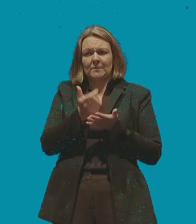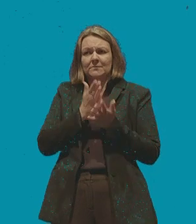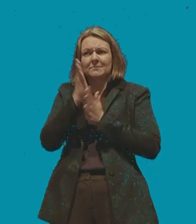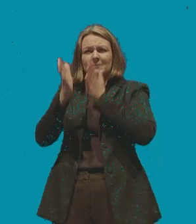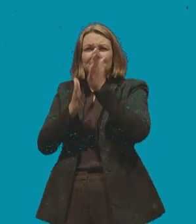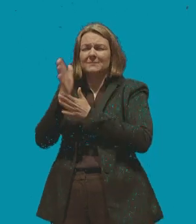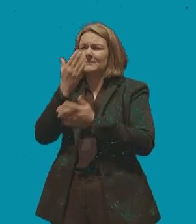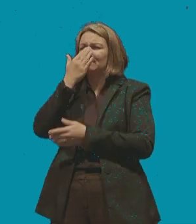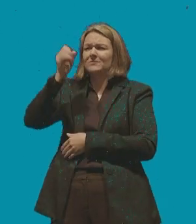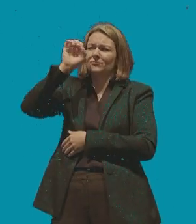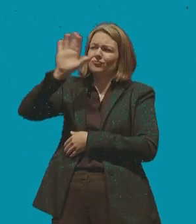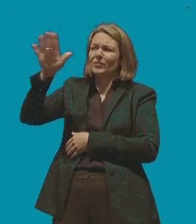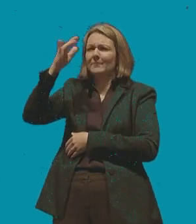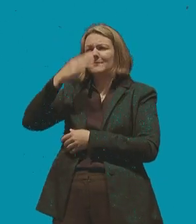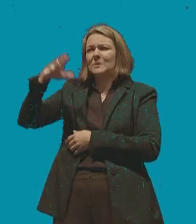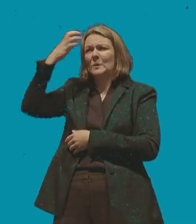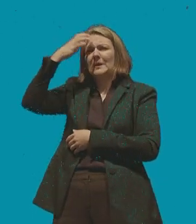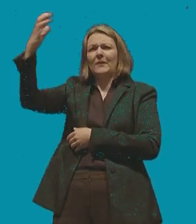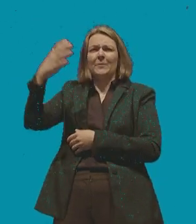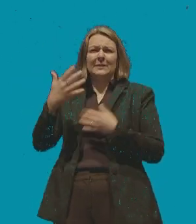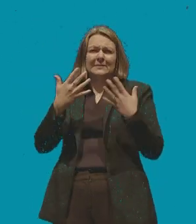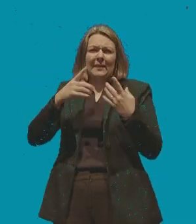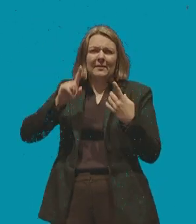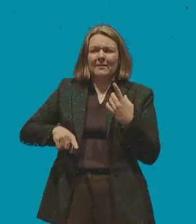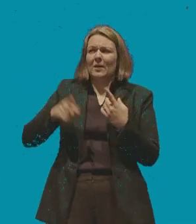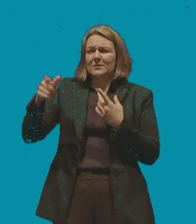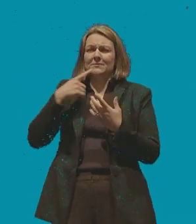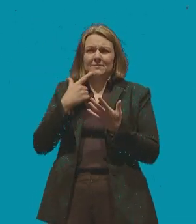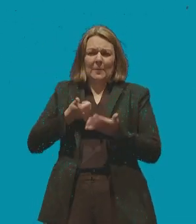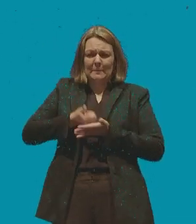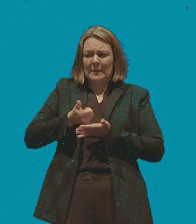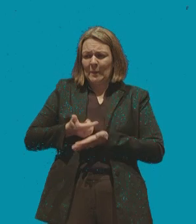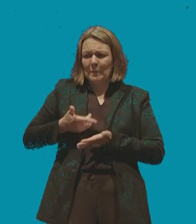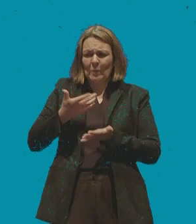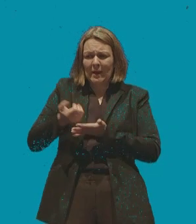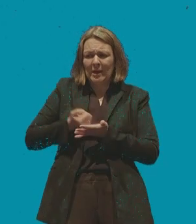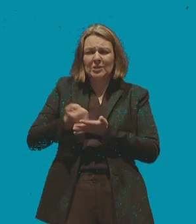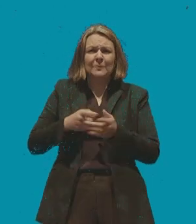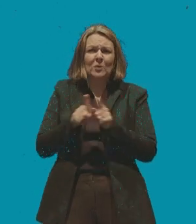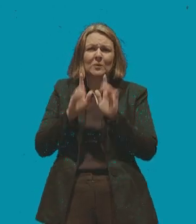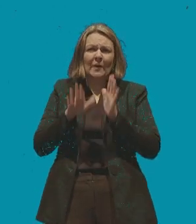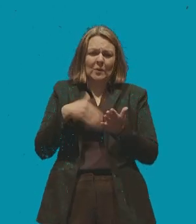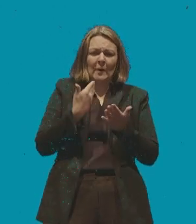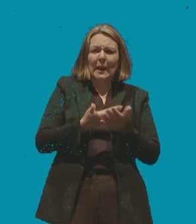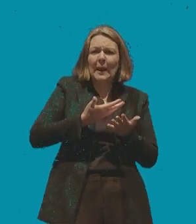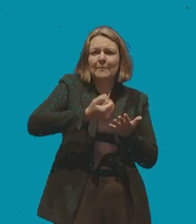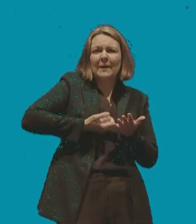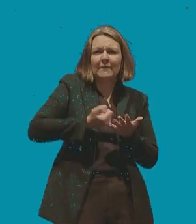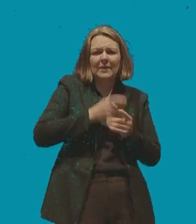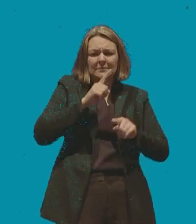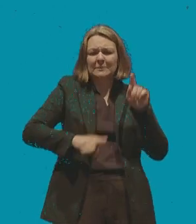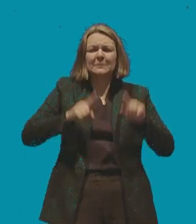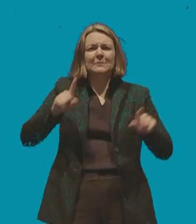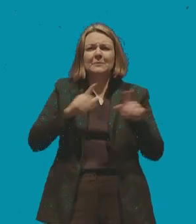rotten government, when tens of thousands of our members are not only on the minimum wage, but also having to claim in-work benefits.